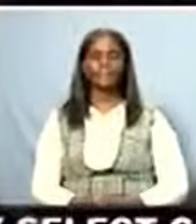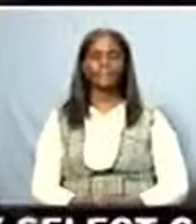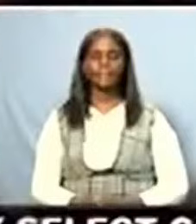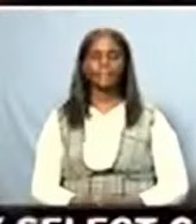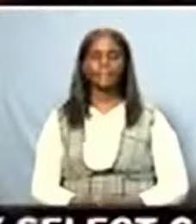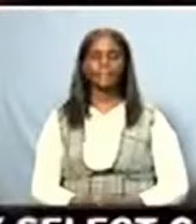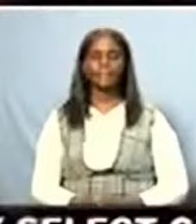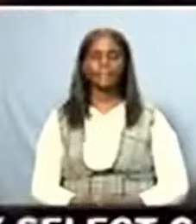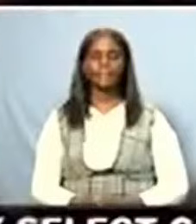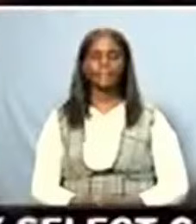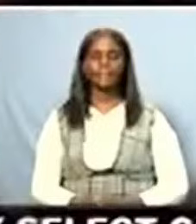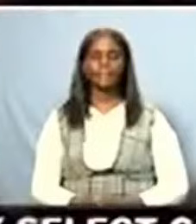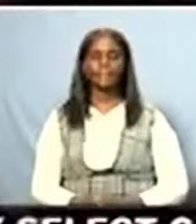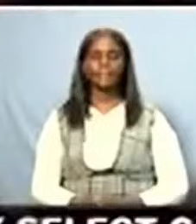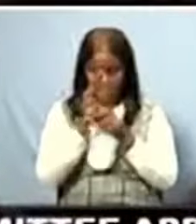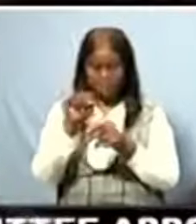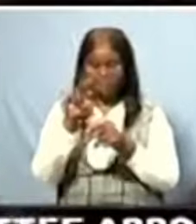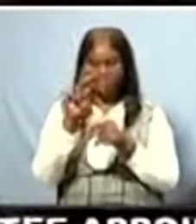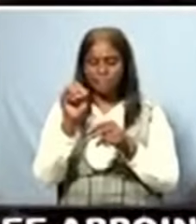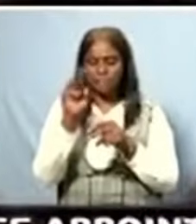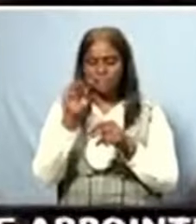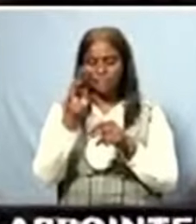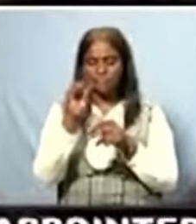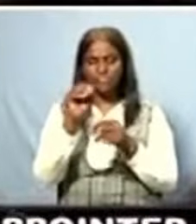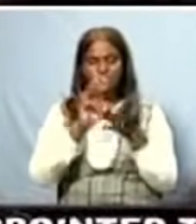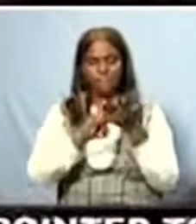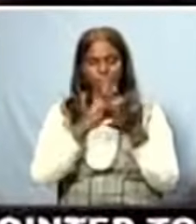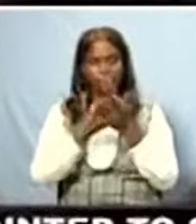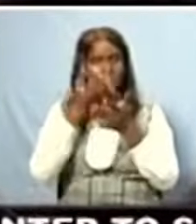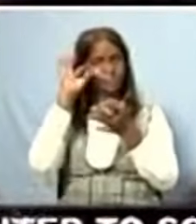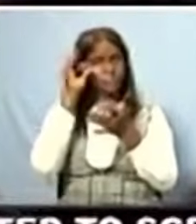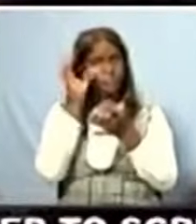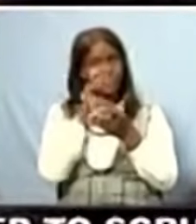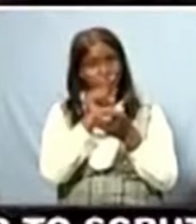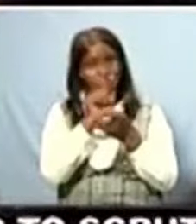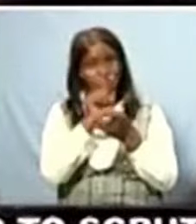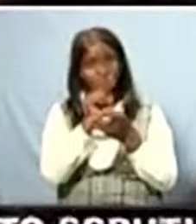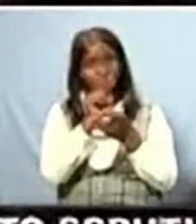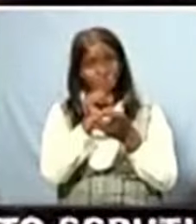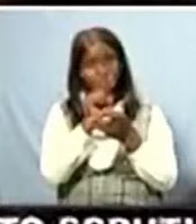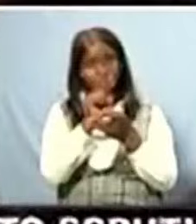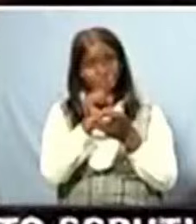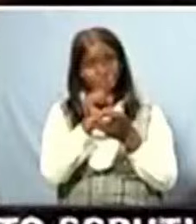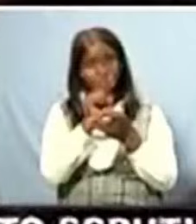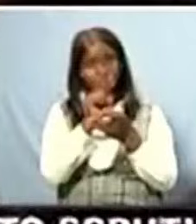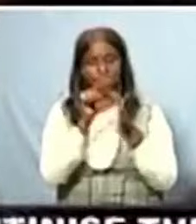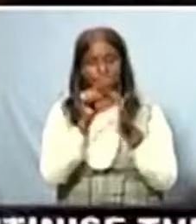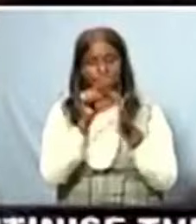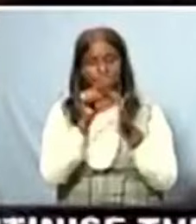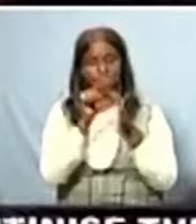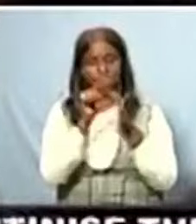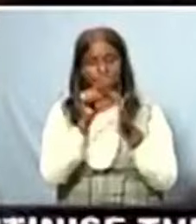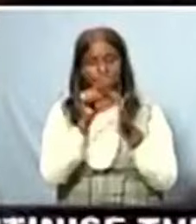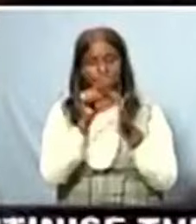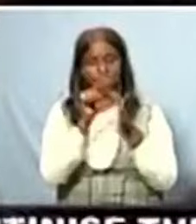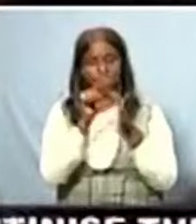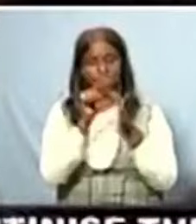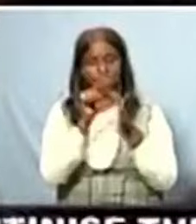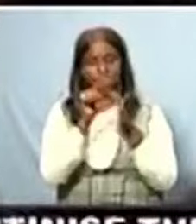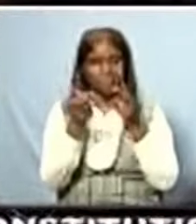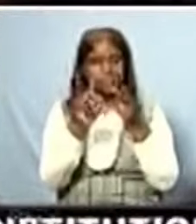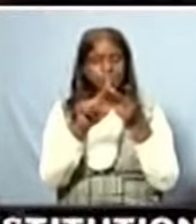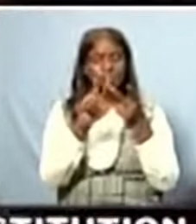Thank you, Honorable Nkombo. Witness, please take note and you attend to that subsequently.